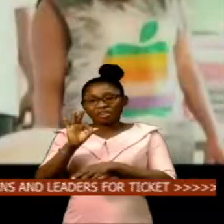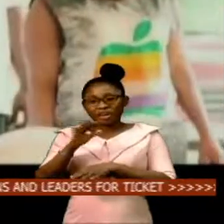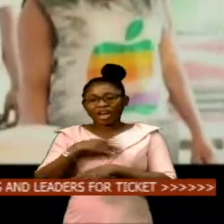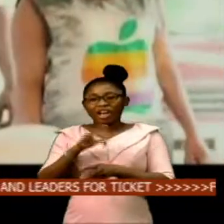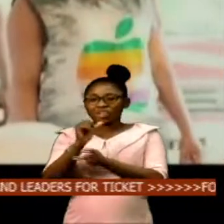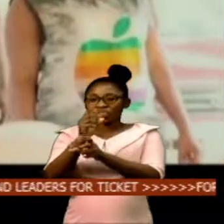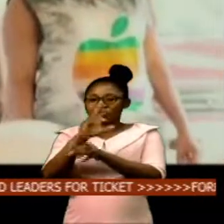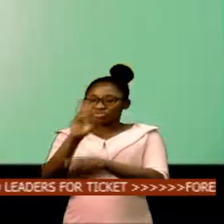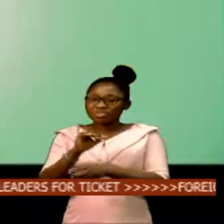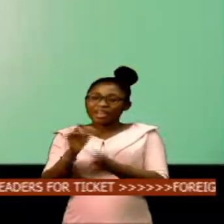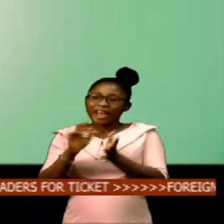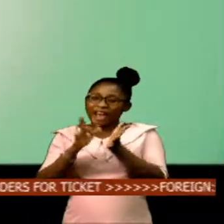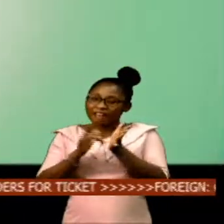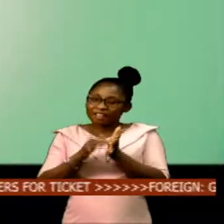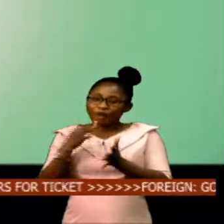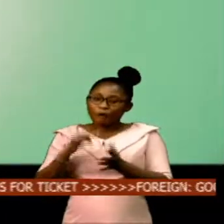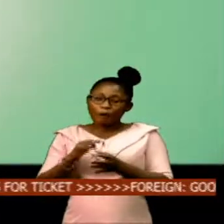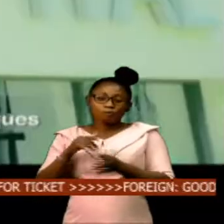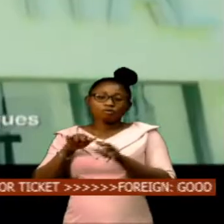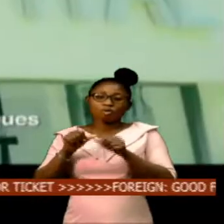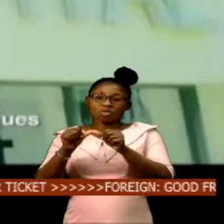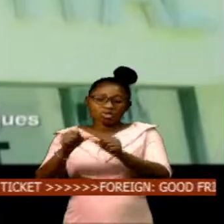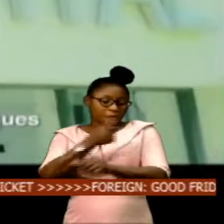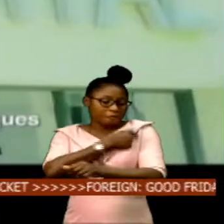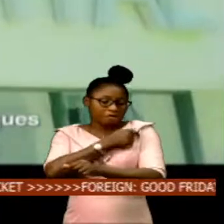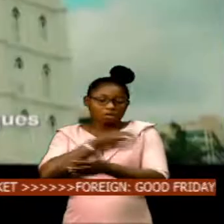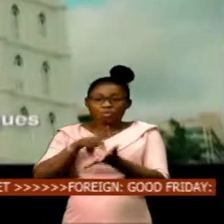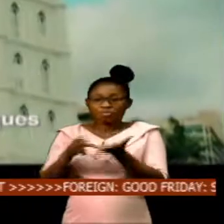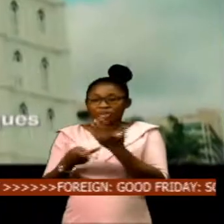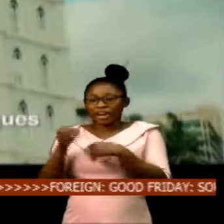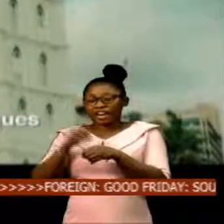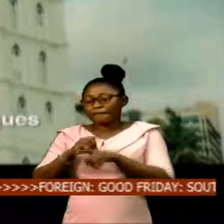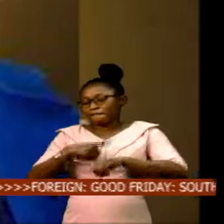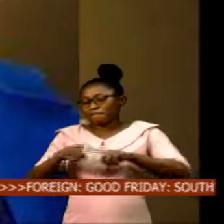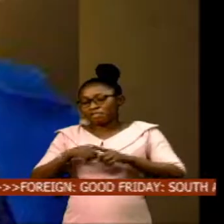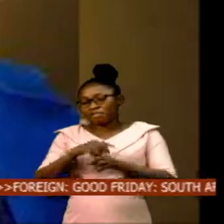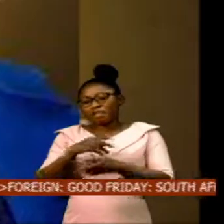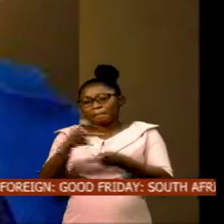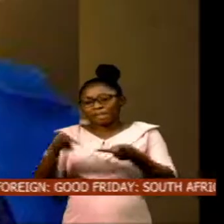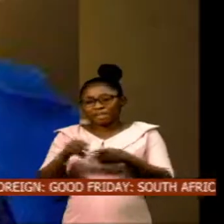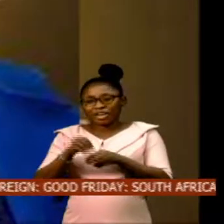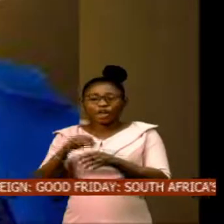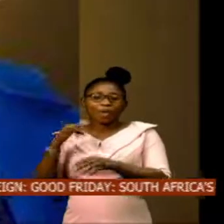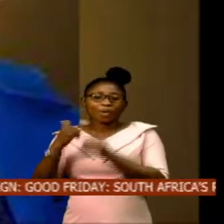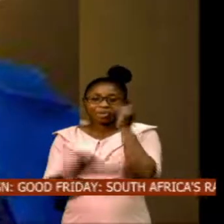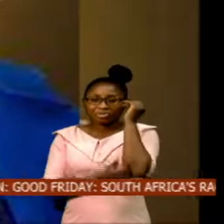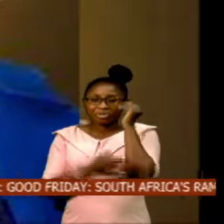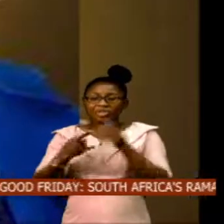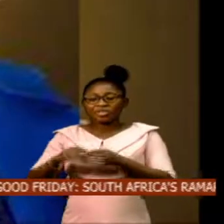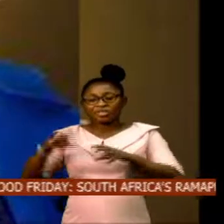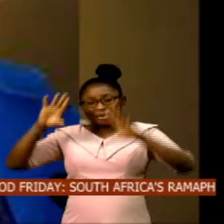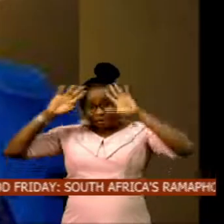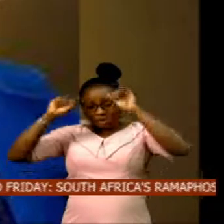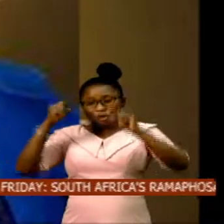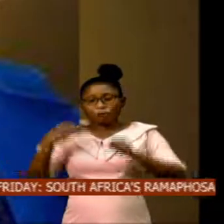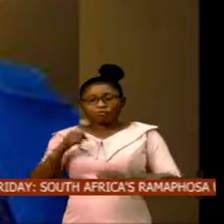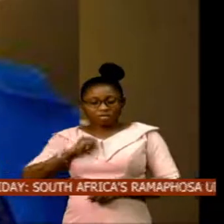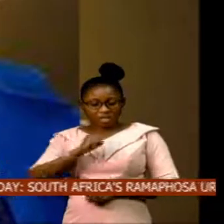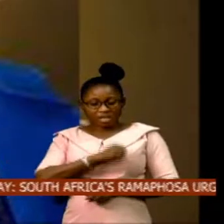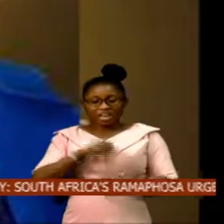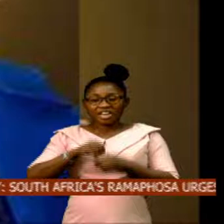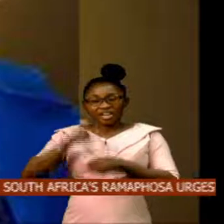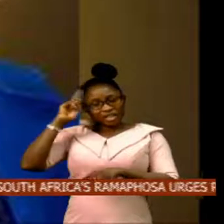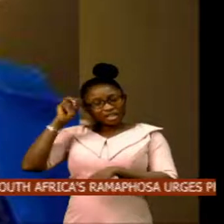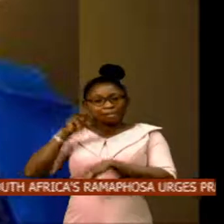advantage of the ongoing vaccination program in various locations across the country. The President of the Senate, Ahmed Lawan, in